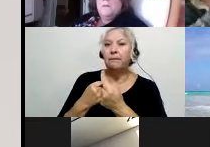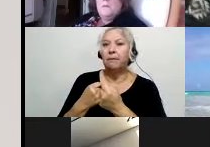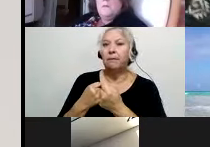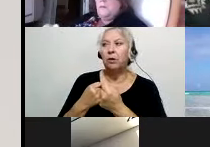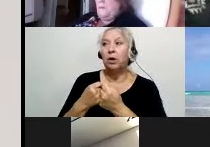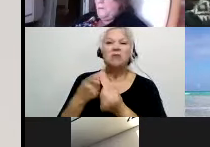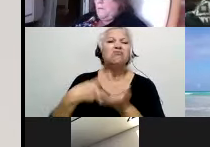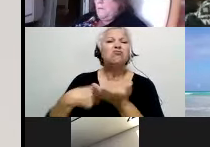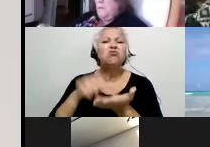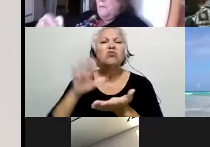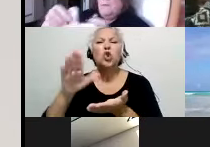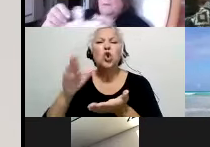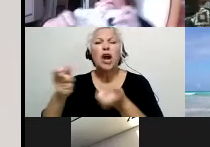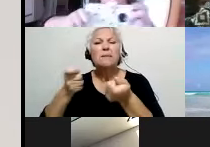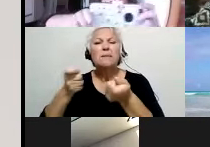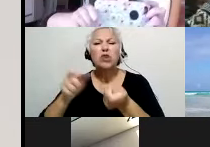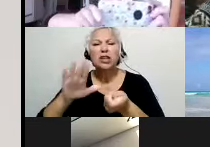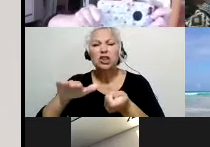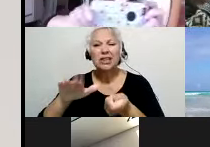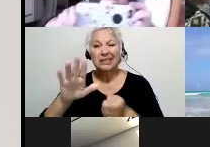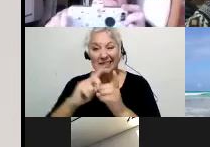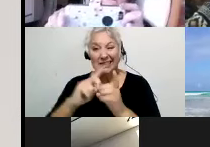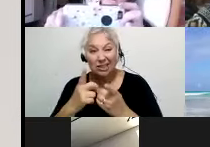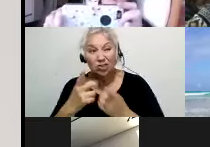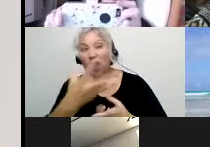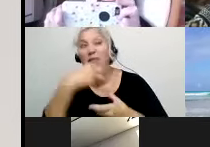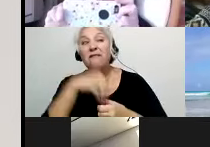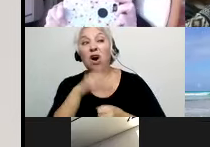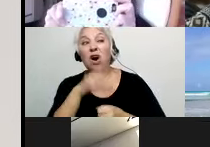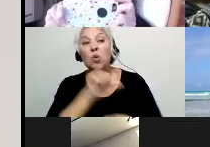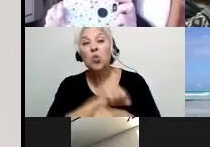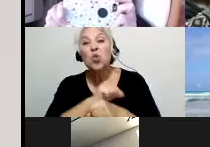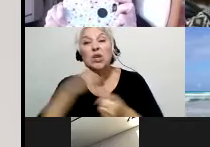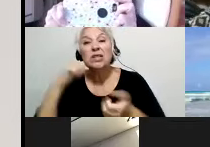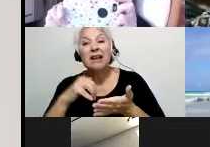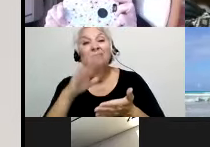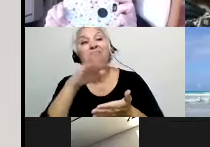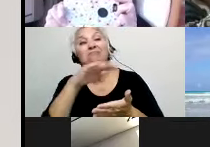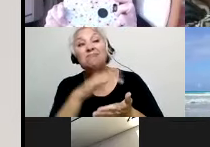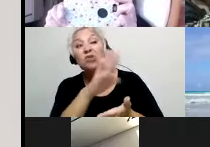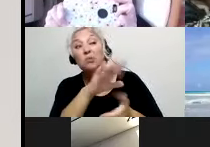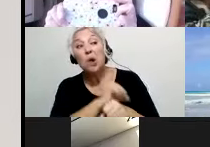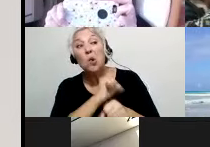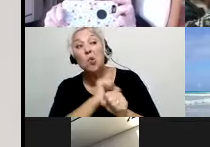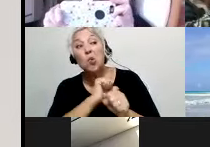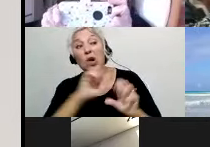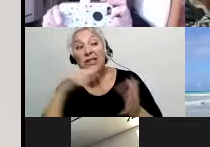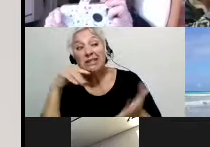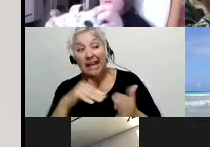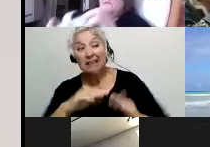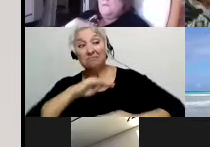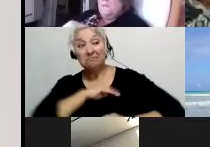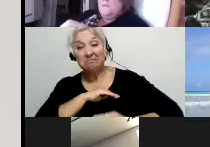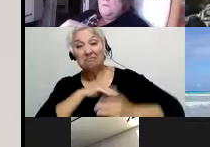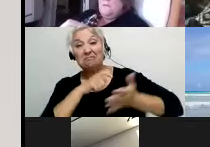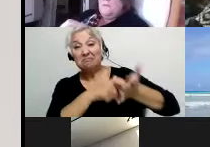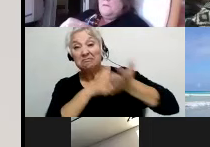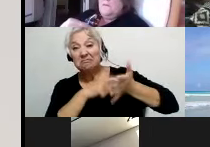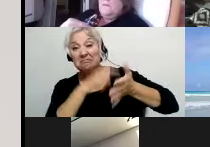talk to your administration if your district's participating in a work study and determine if your work study would meet those requirements for